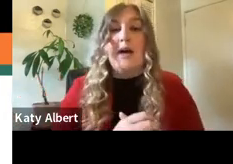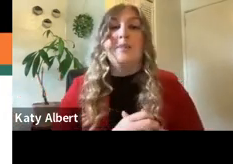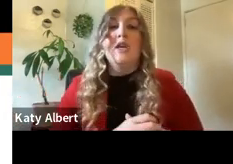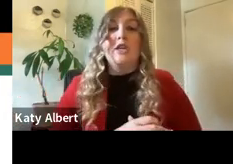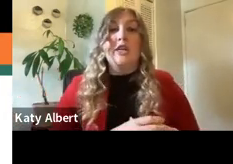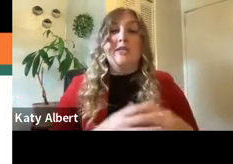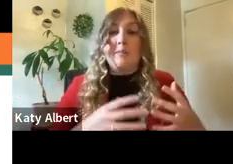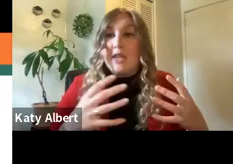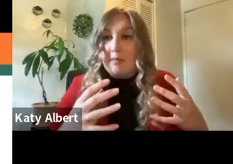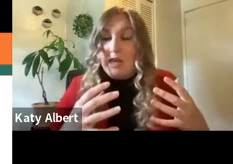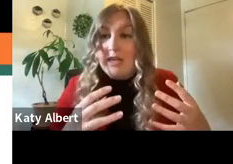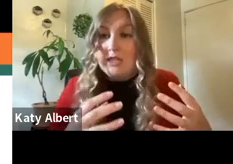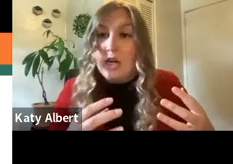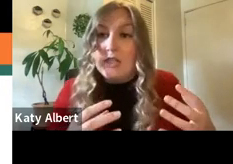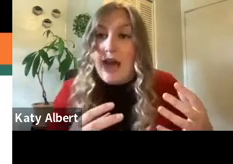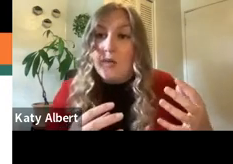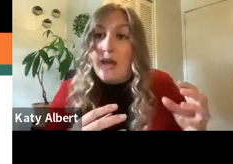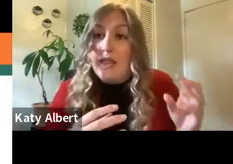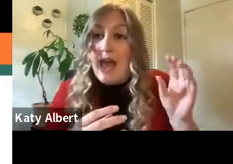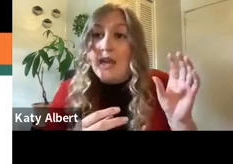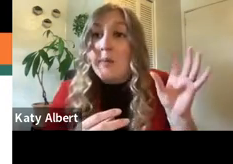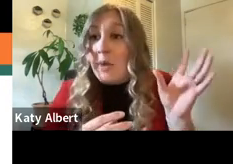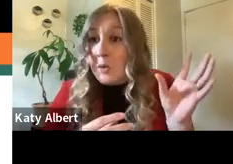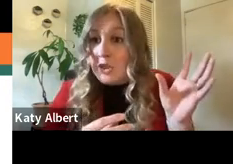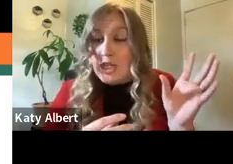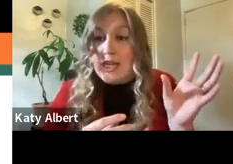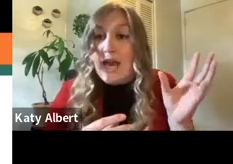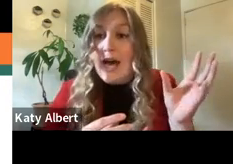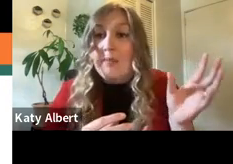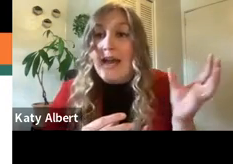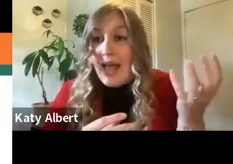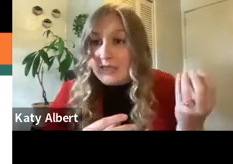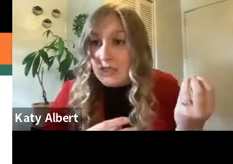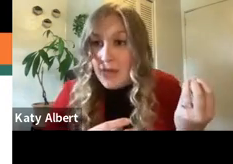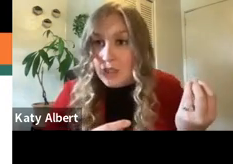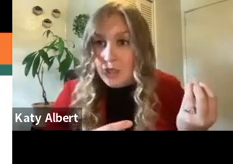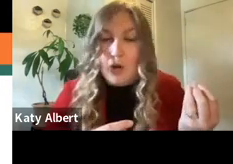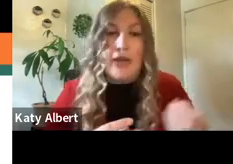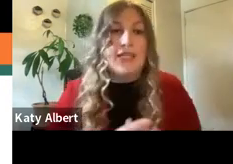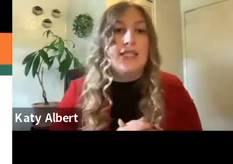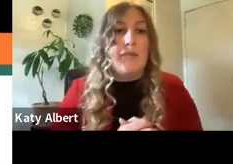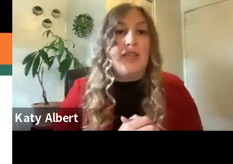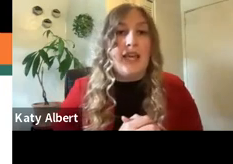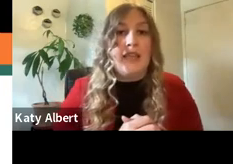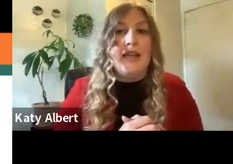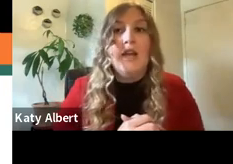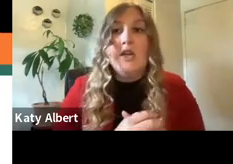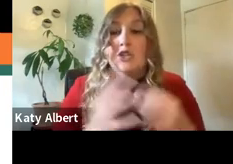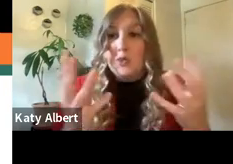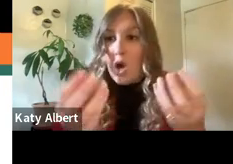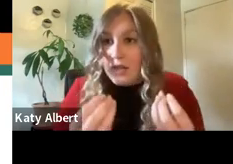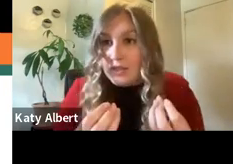or, something, maybe it starts out with an emoji, an exclamation point, something